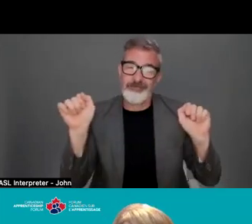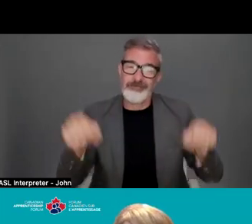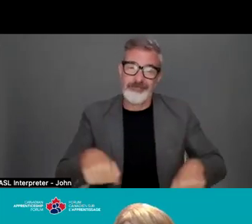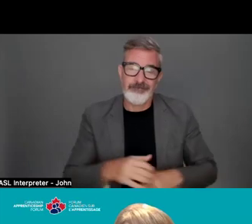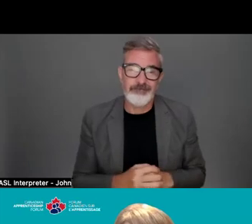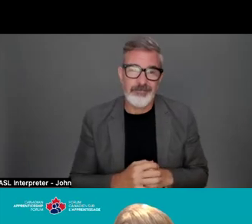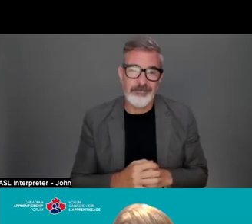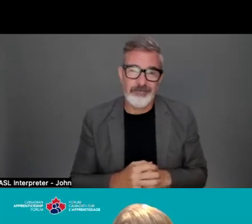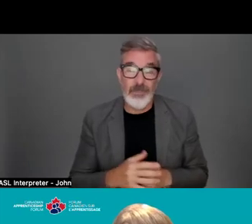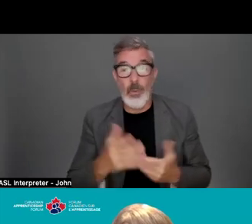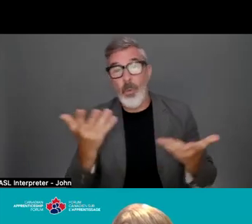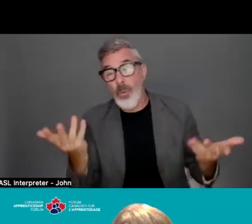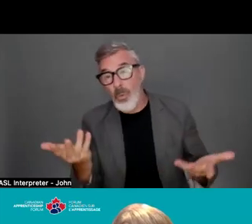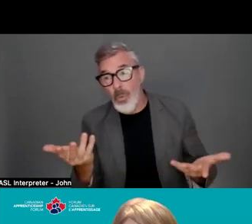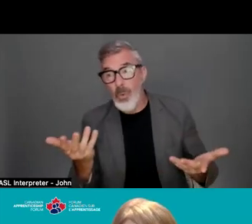challenges,